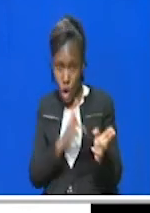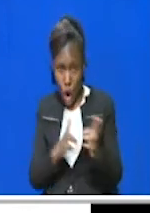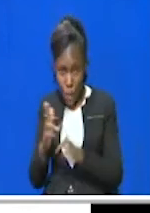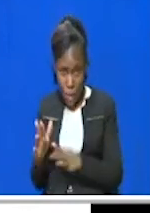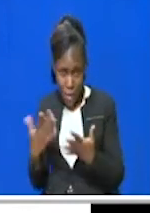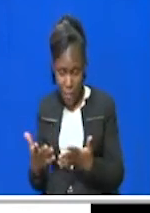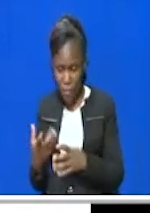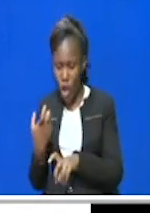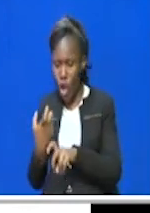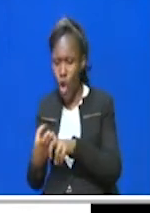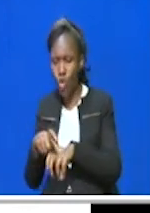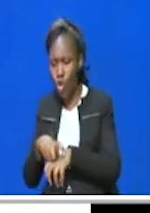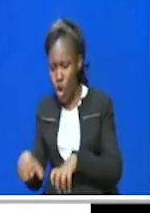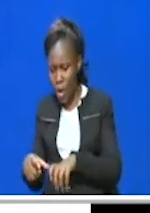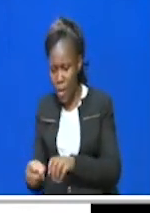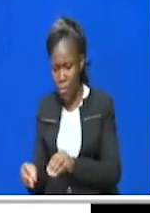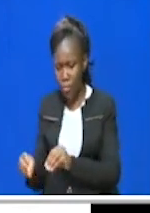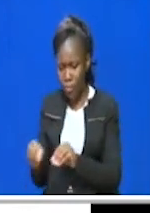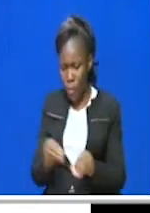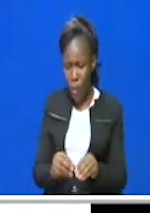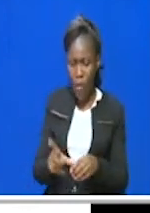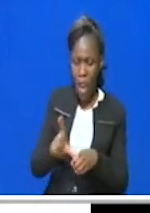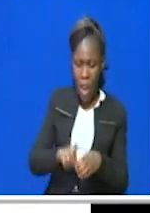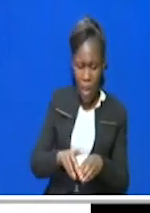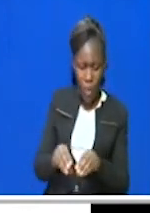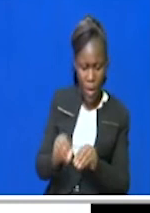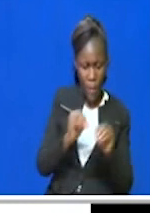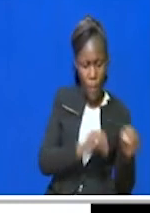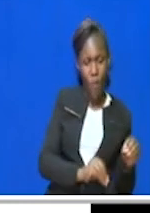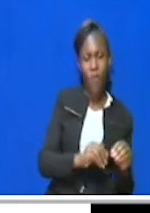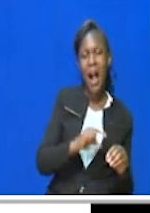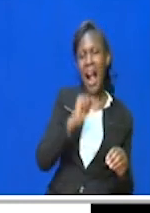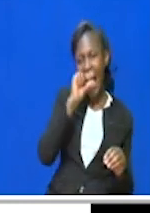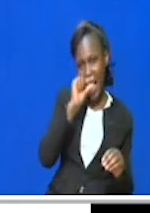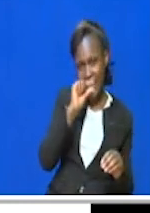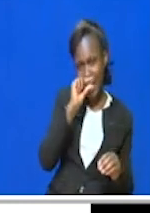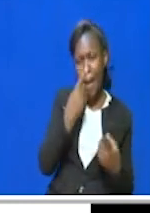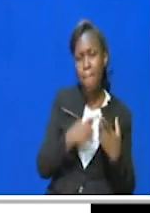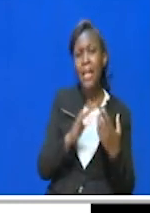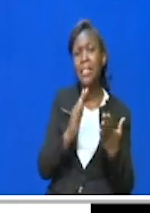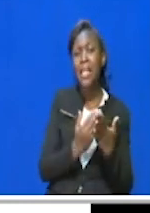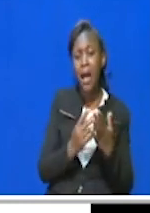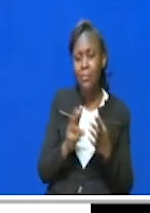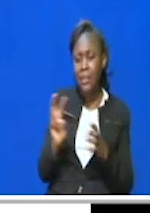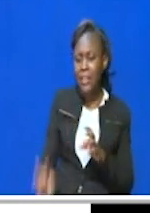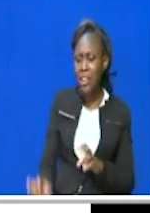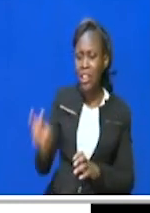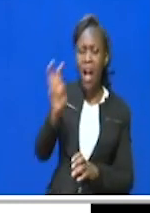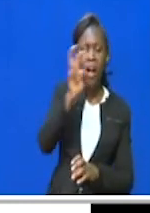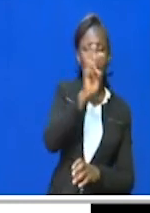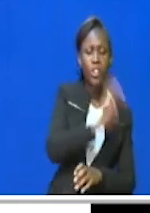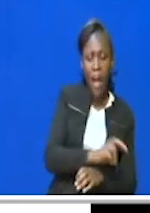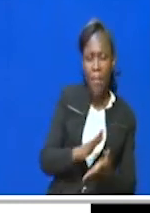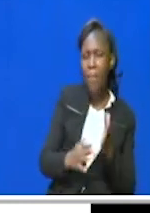solid direct to the gas without passing through without passing through liquid